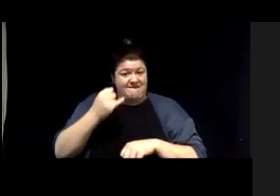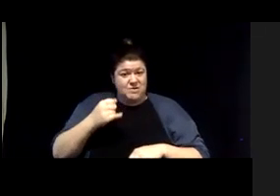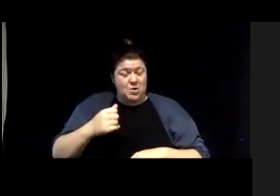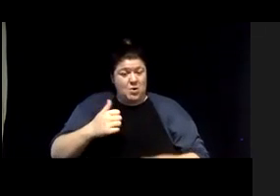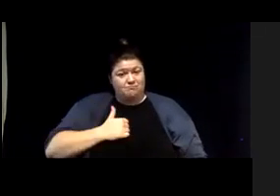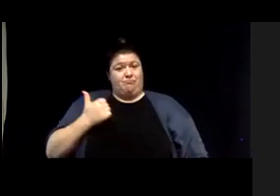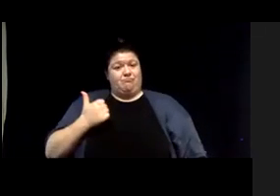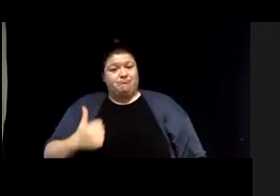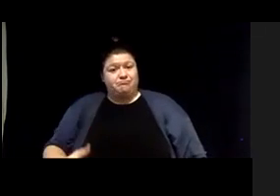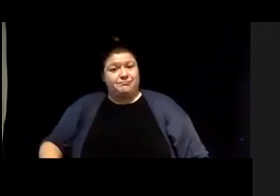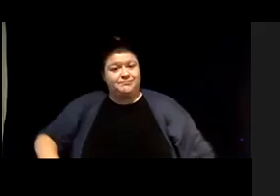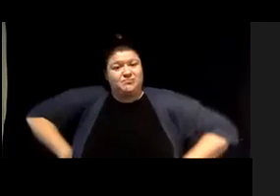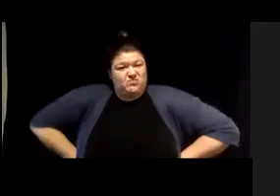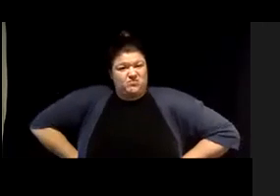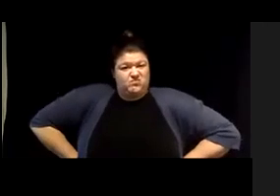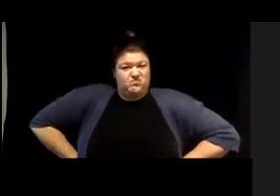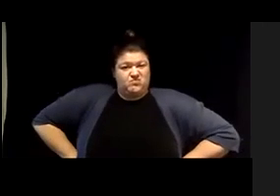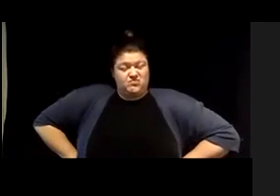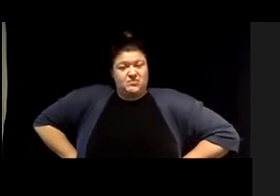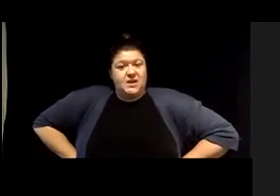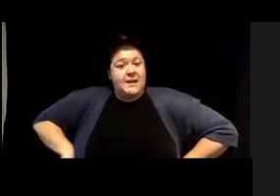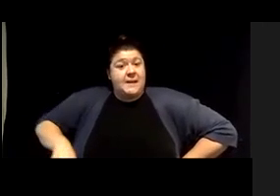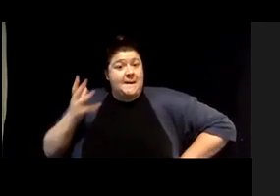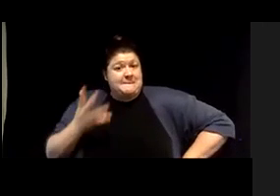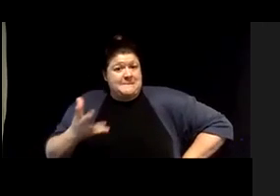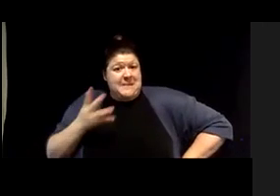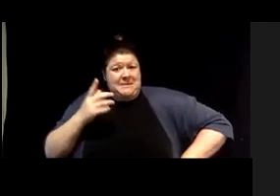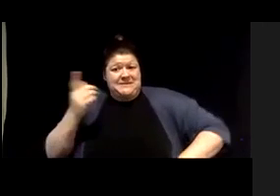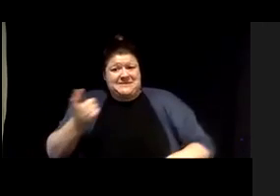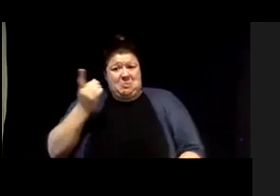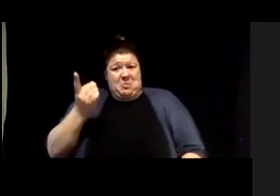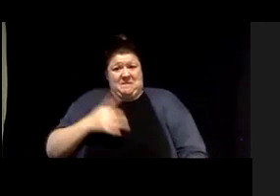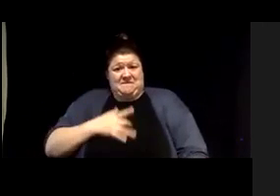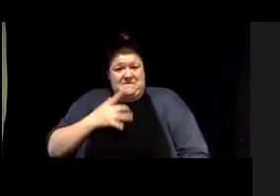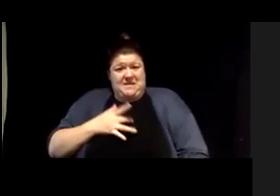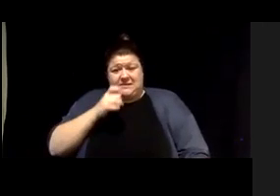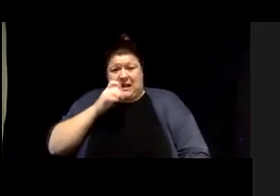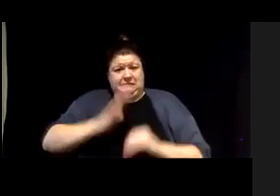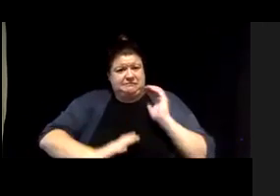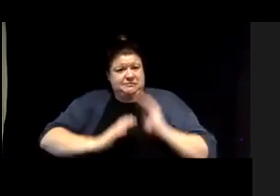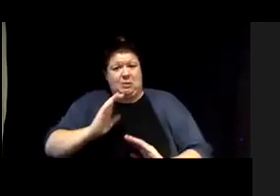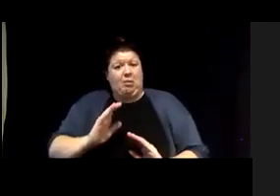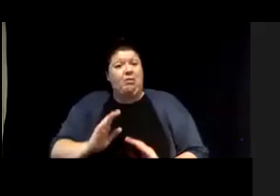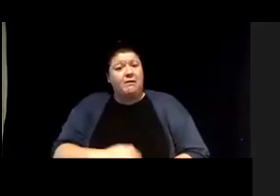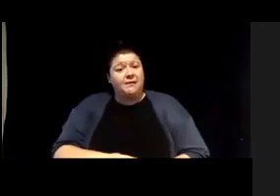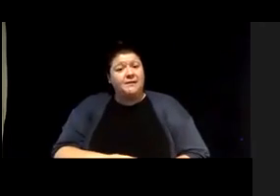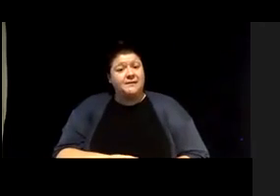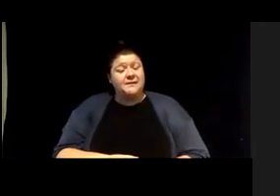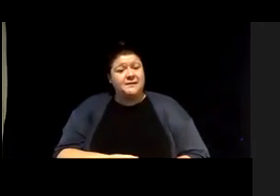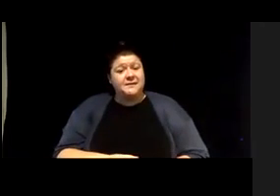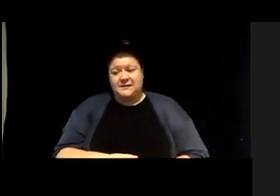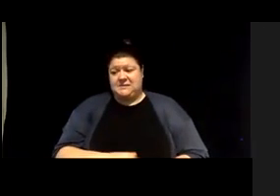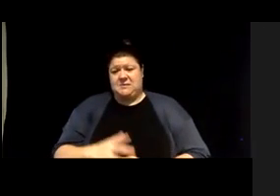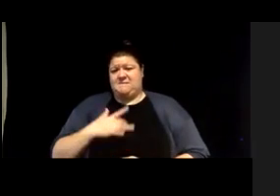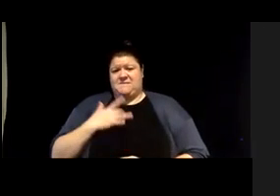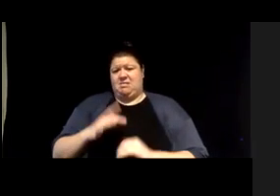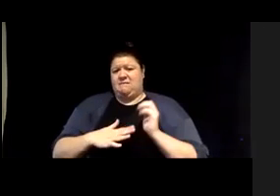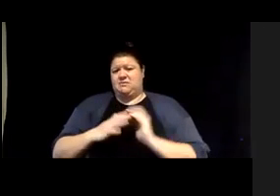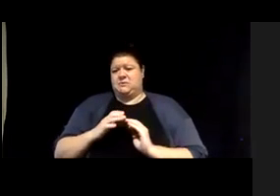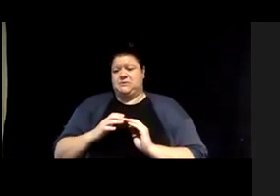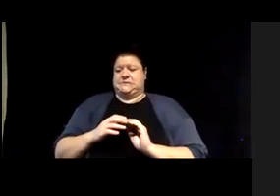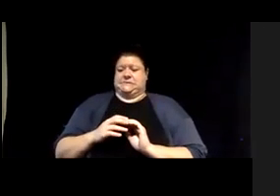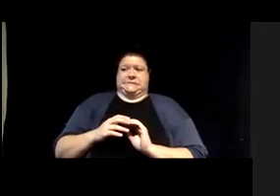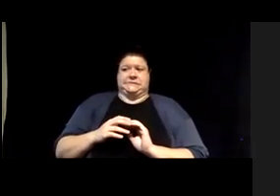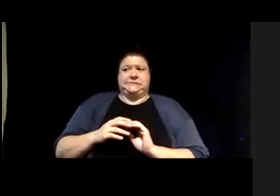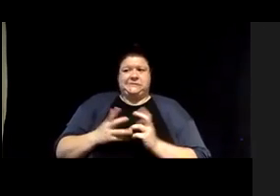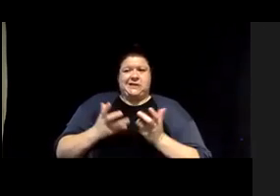with your hands on your hips, it might intimidate someone that maybe they aren't feeling as comfortable about speaking